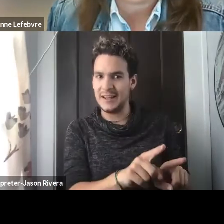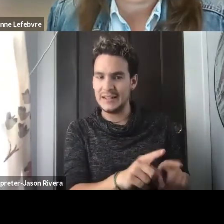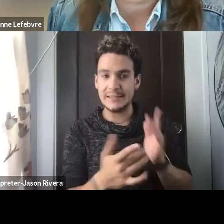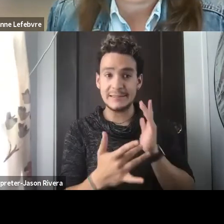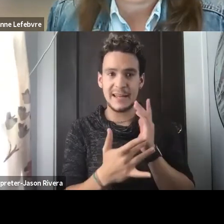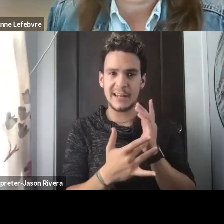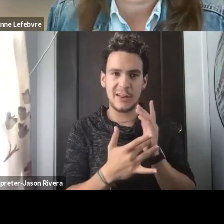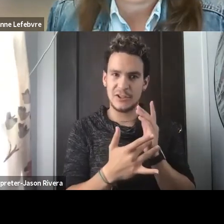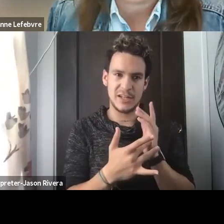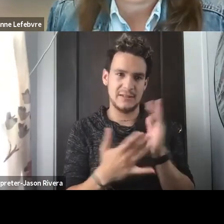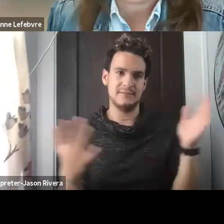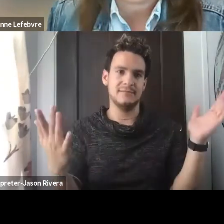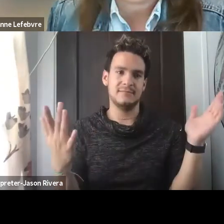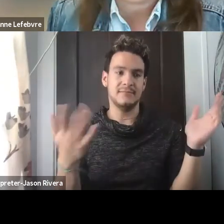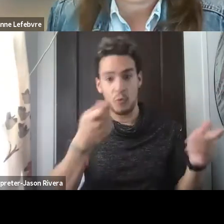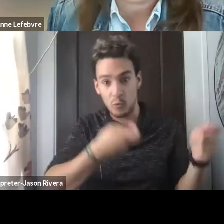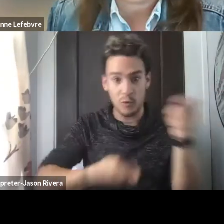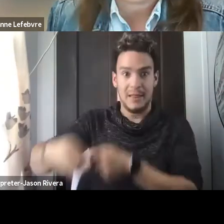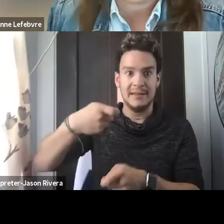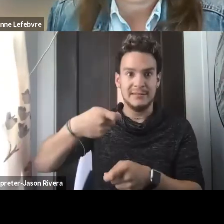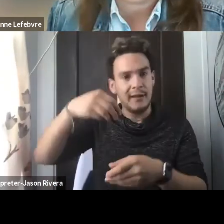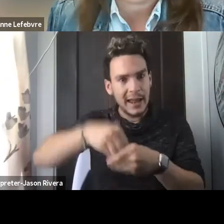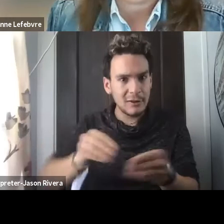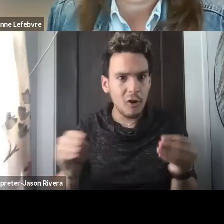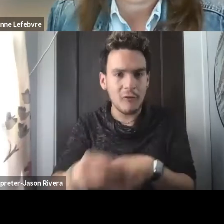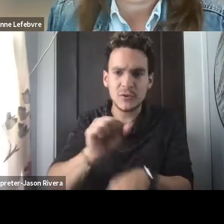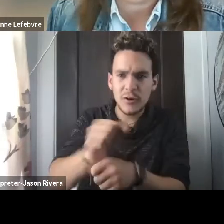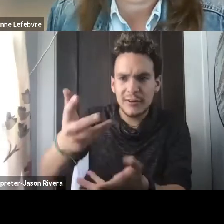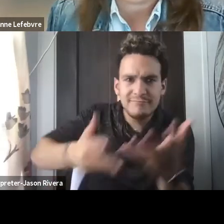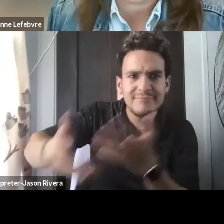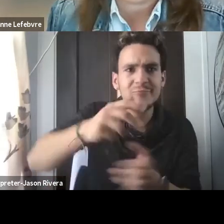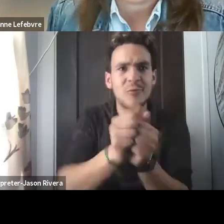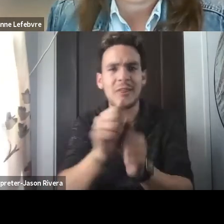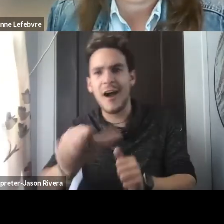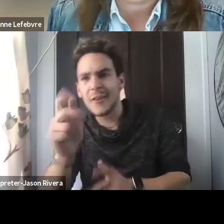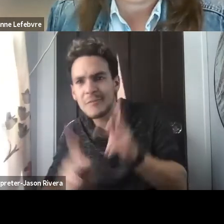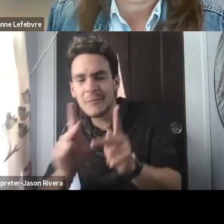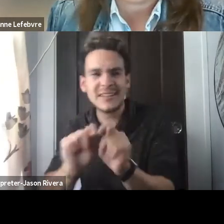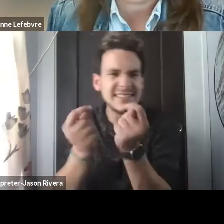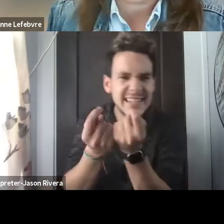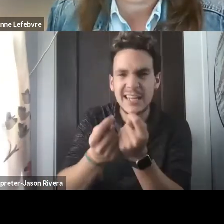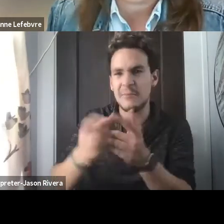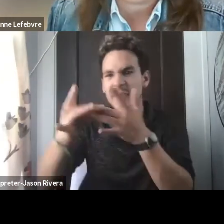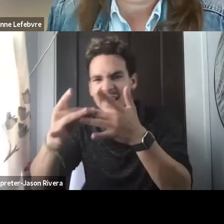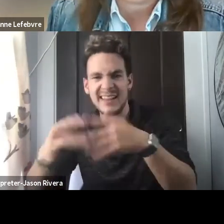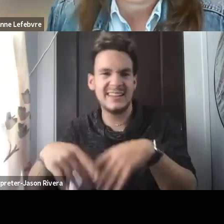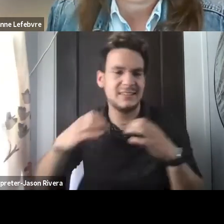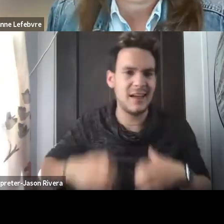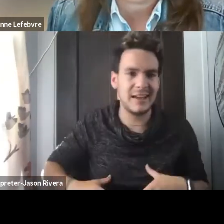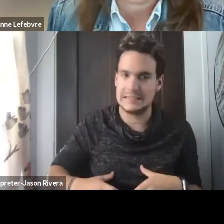technology alone does not replace being in the office, working with team members and team leaders and clients.